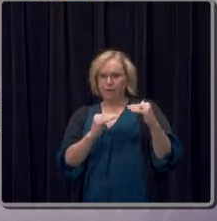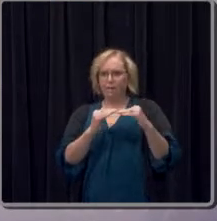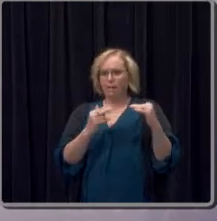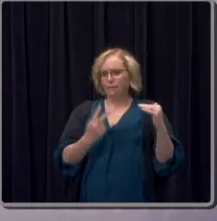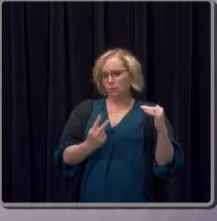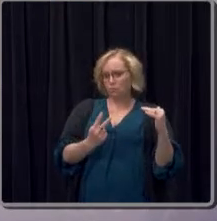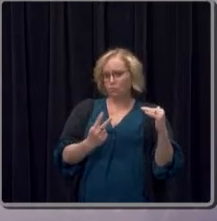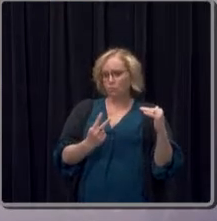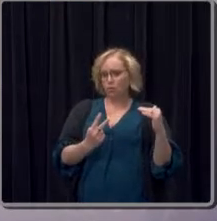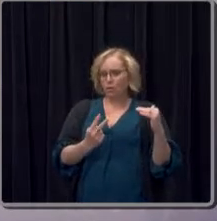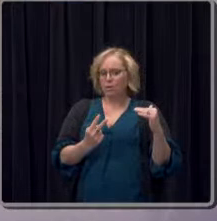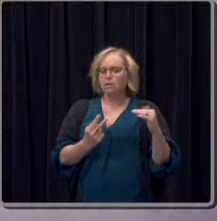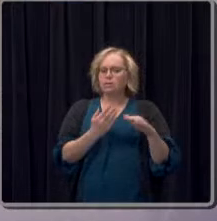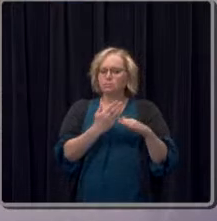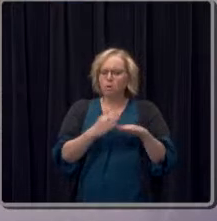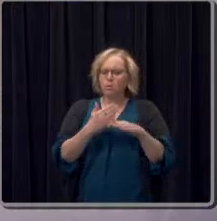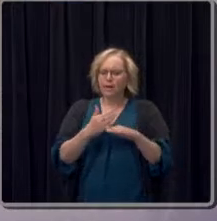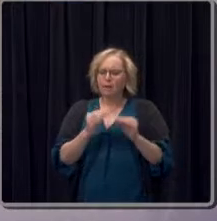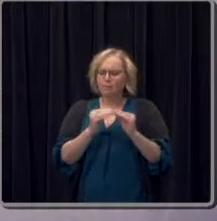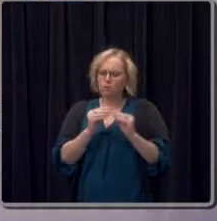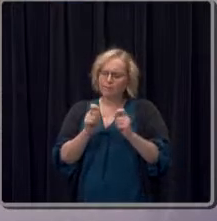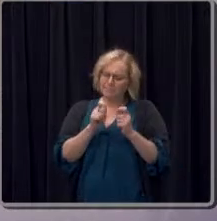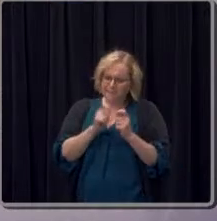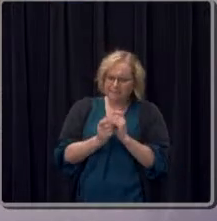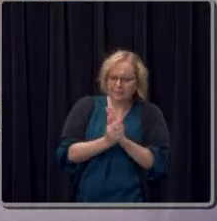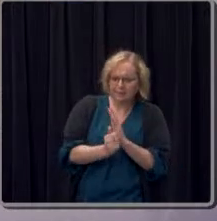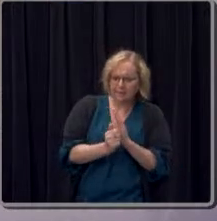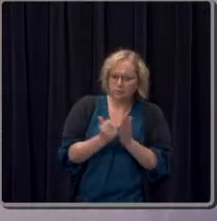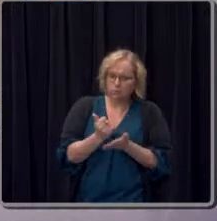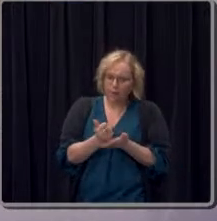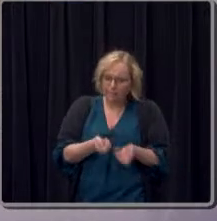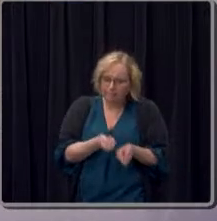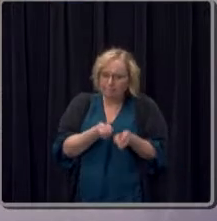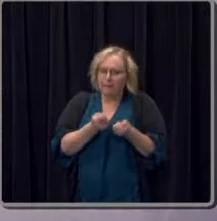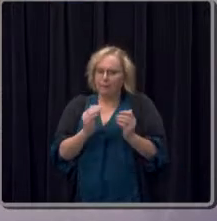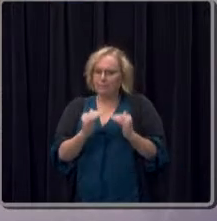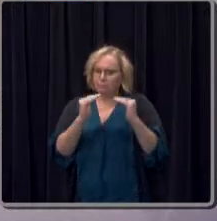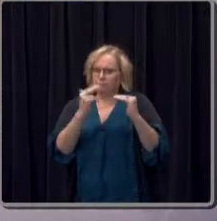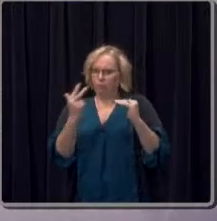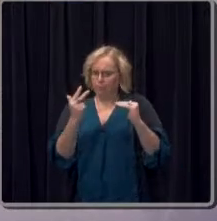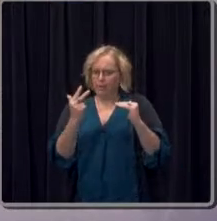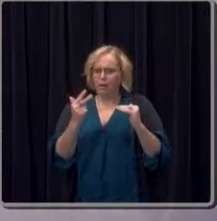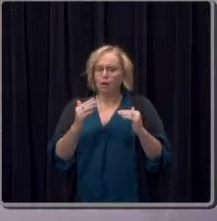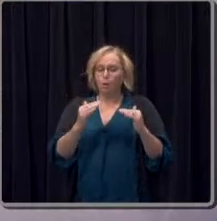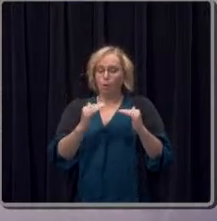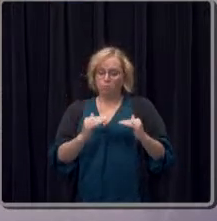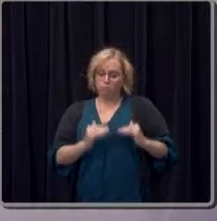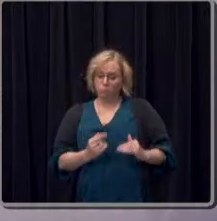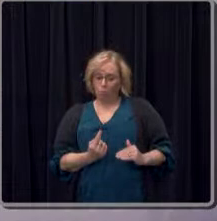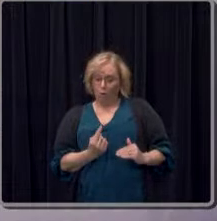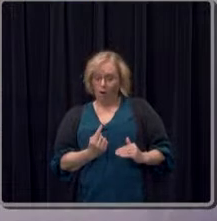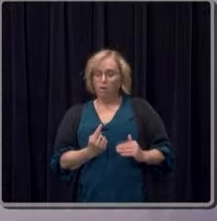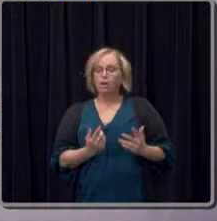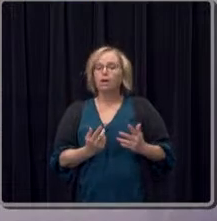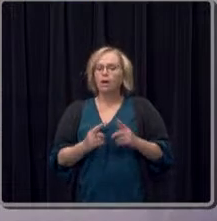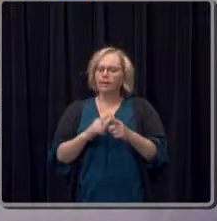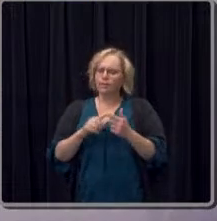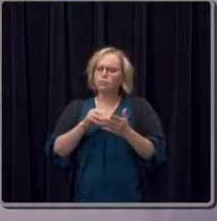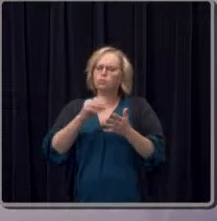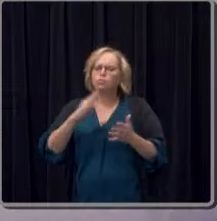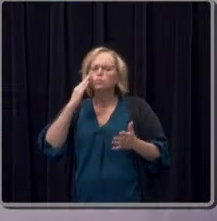different specific skills to be able to get them to level 3 or level 1. And so all the students know where they're at, and they're able to